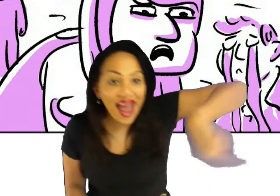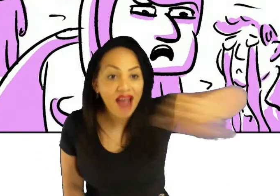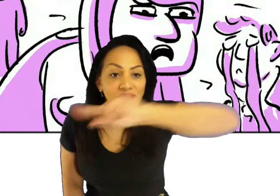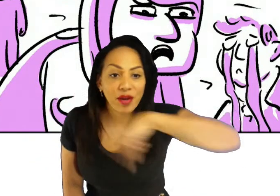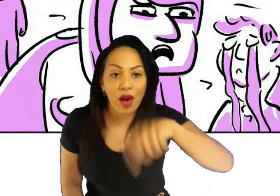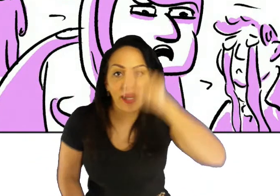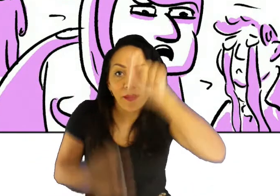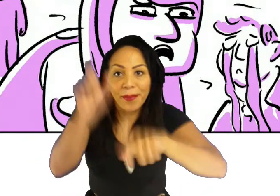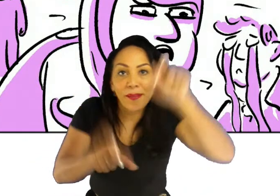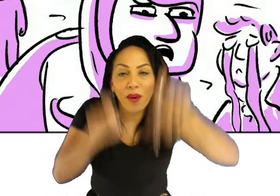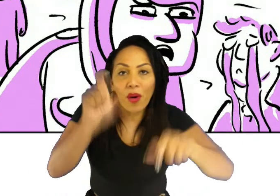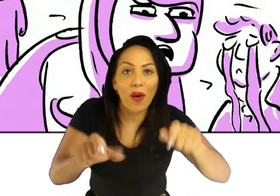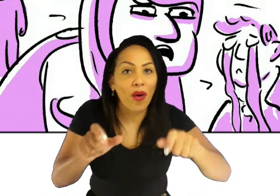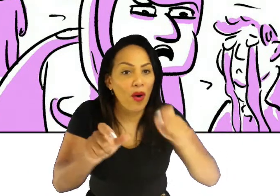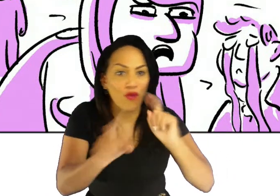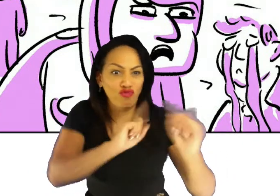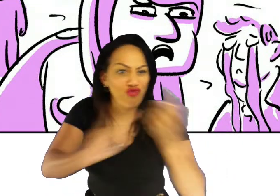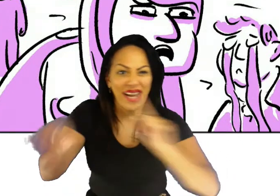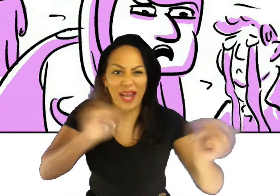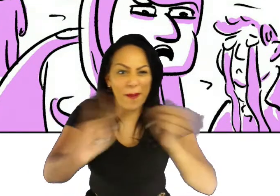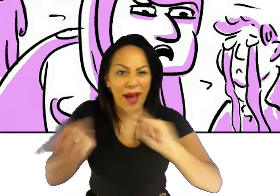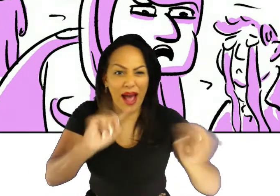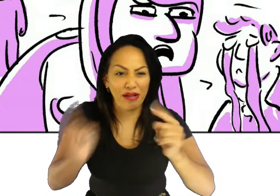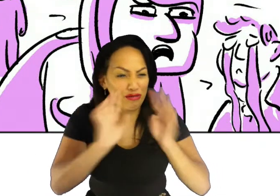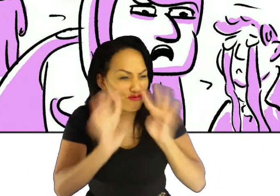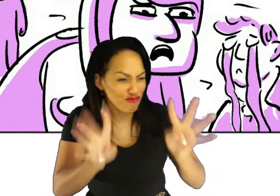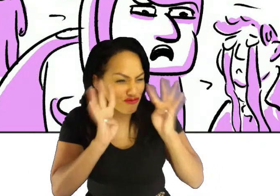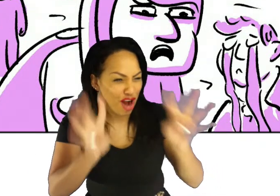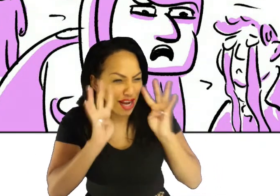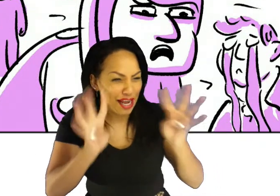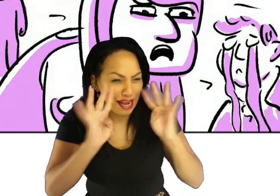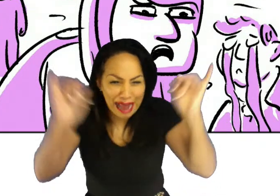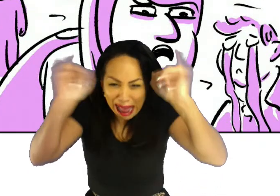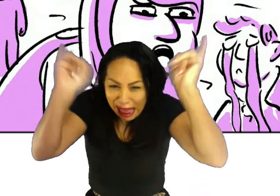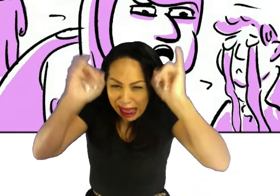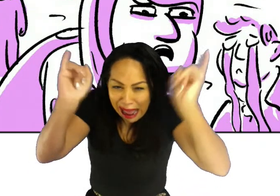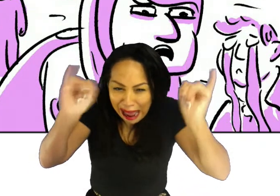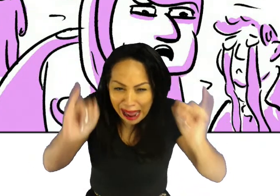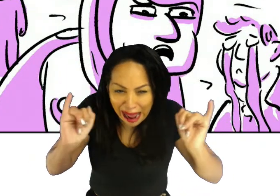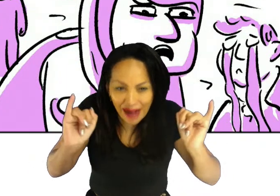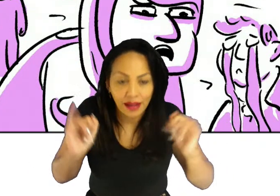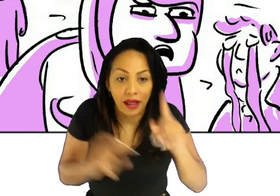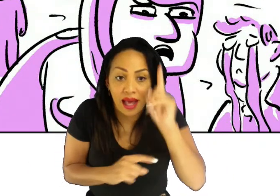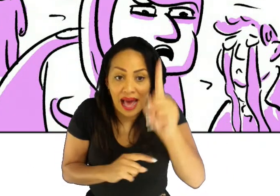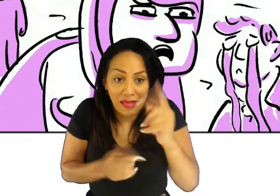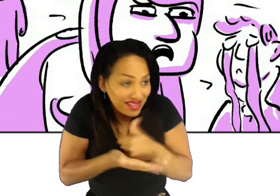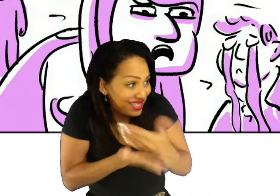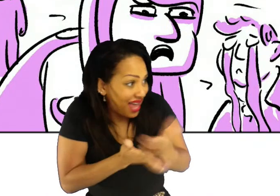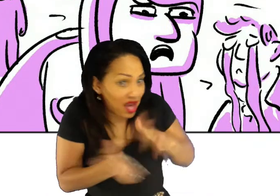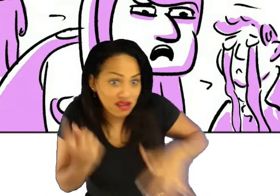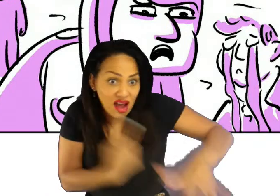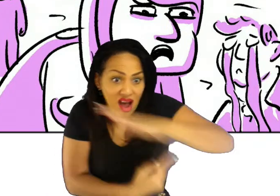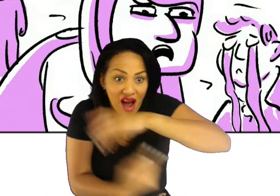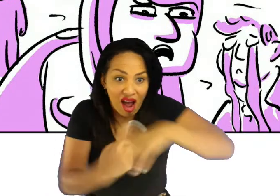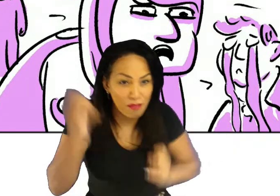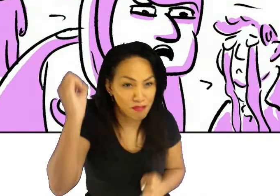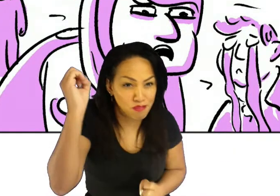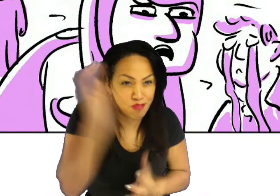crying in massive distress, while the entire sector burns around them in a horrendous trash